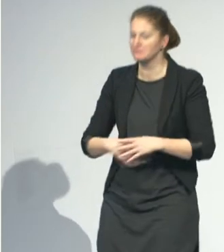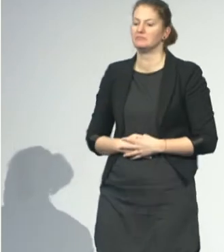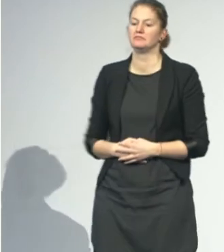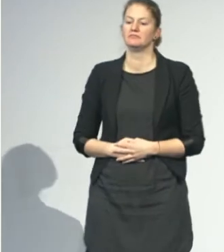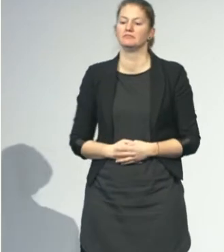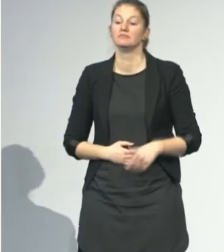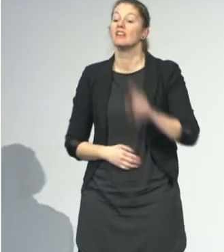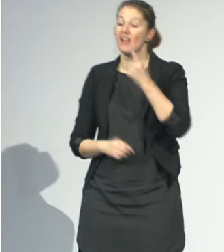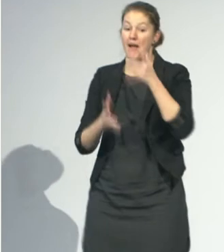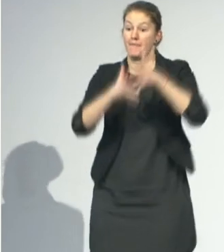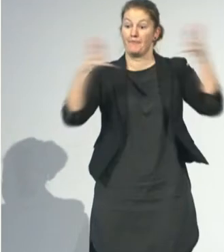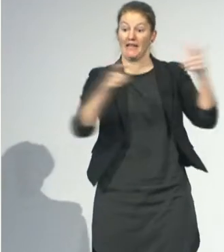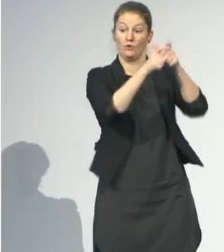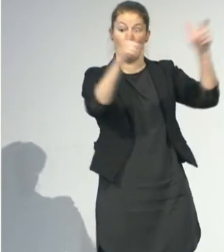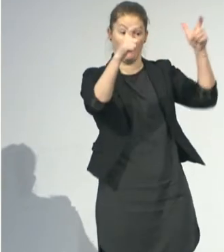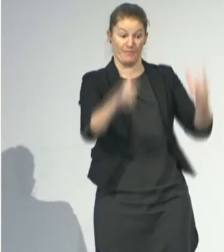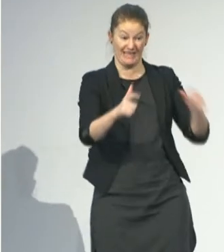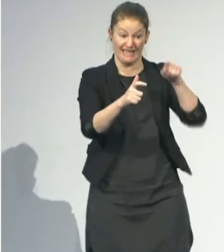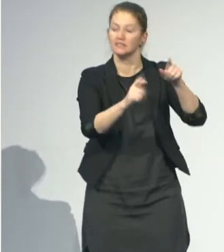to demonstrate that it is possible. We are